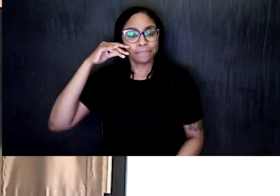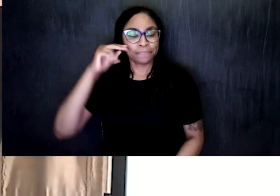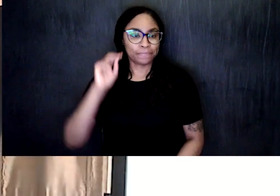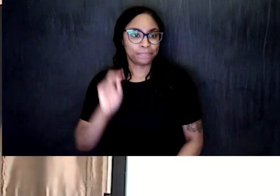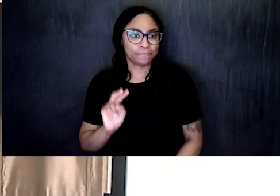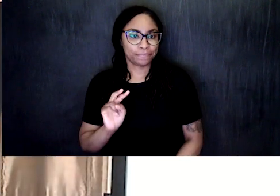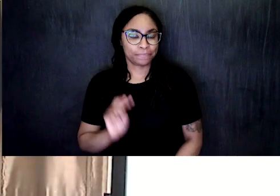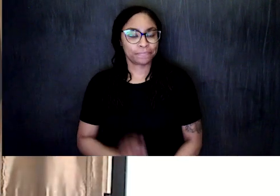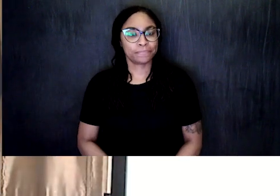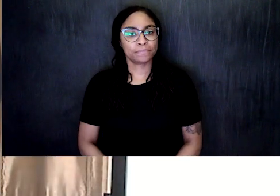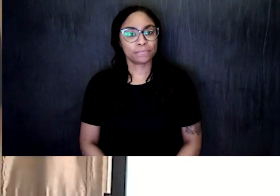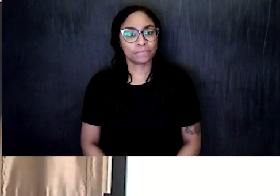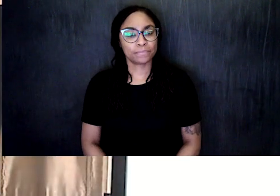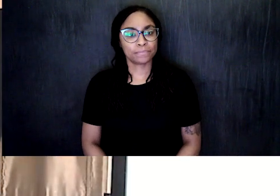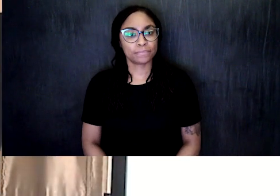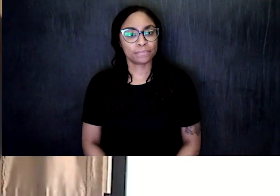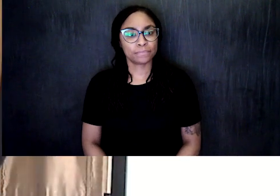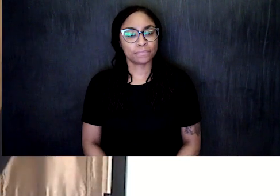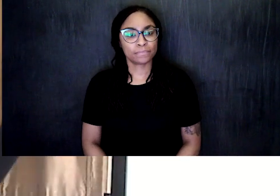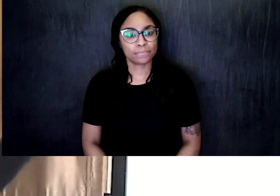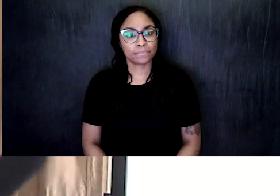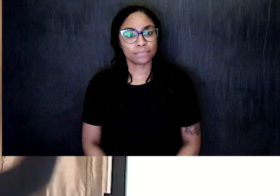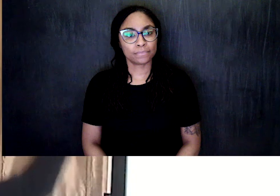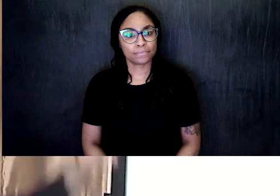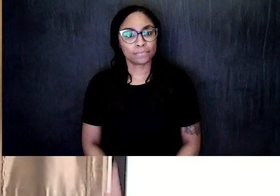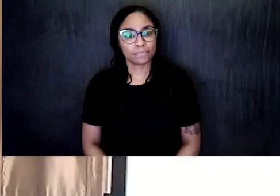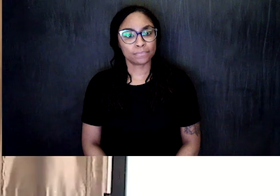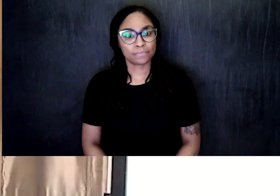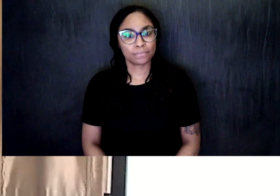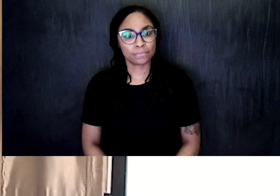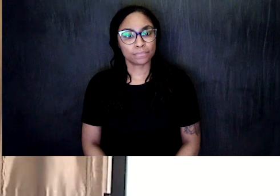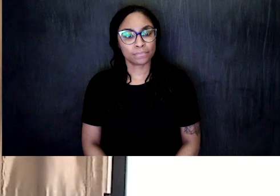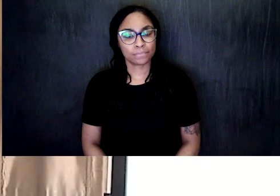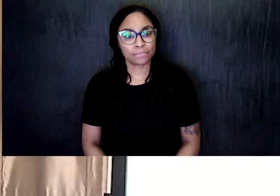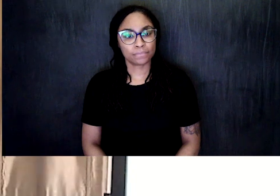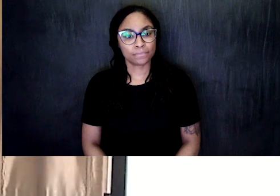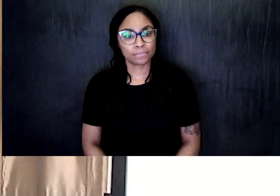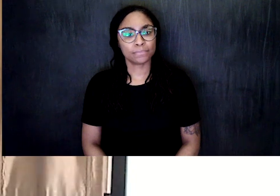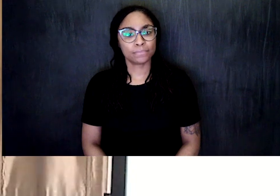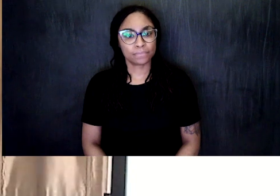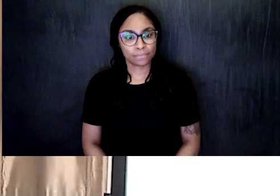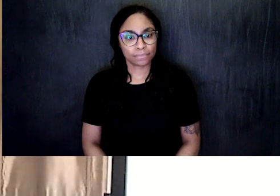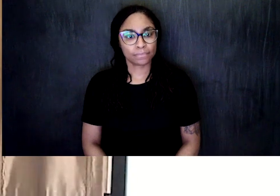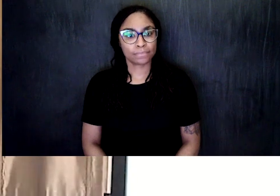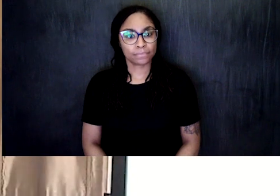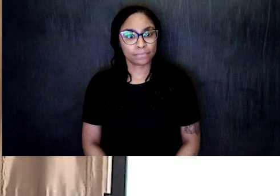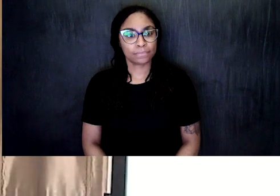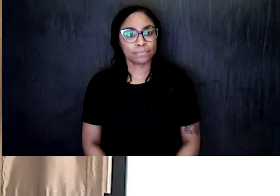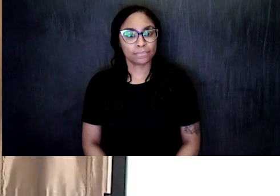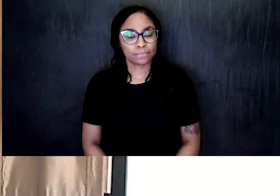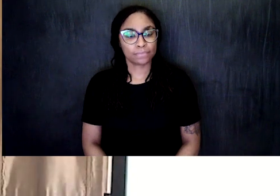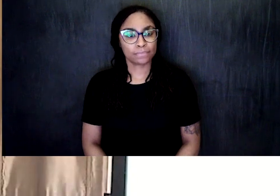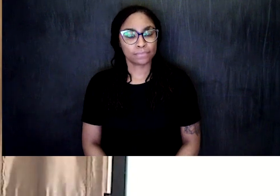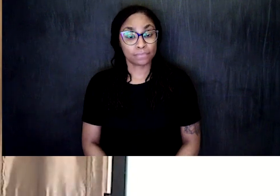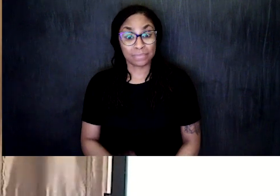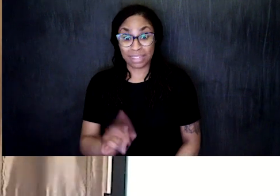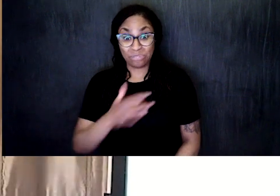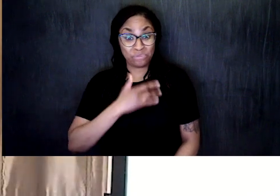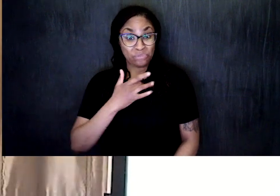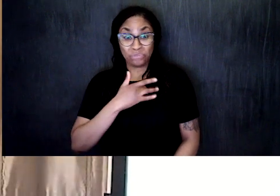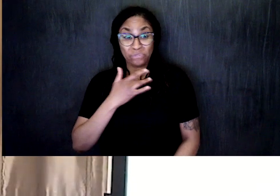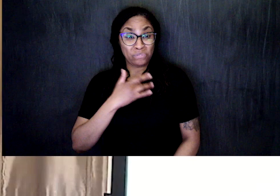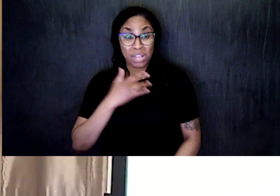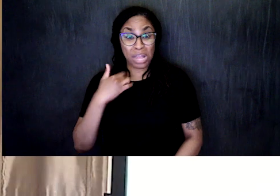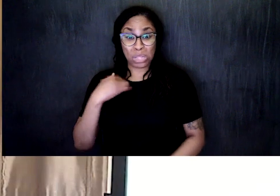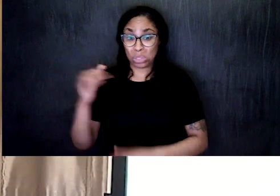reach, and exhale, round and fold it all the way forward and just a nice big release. If that